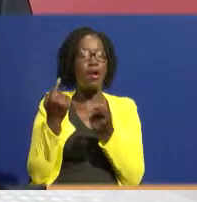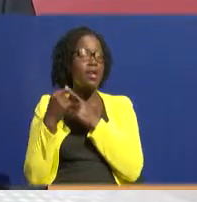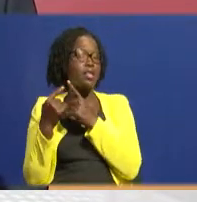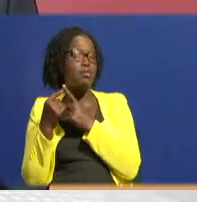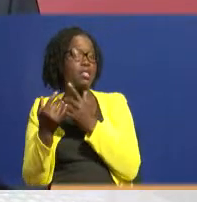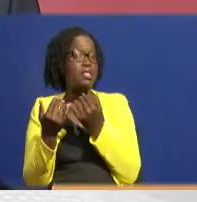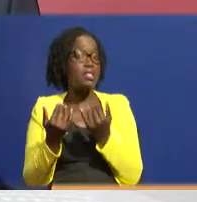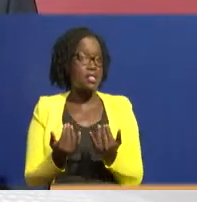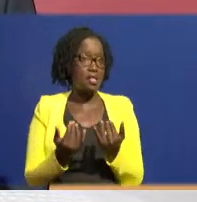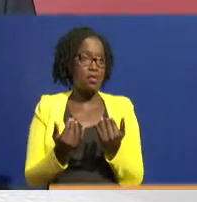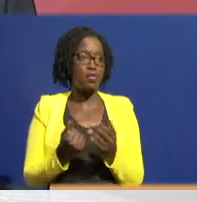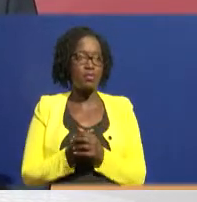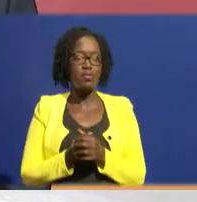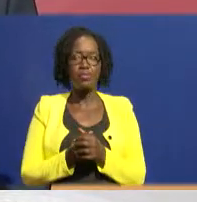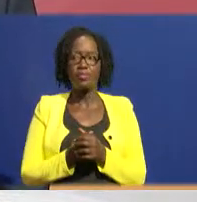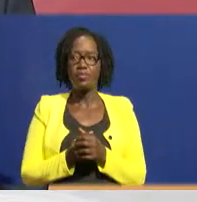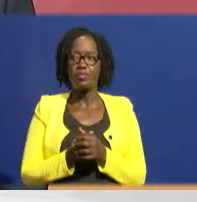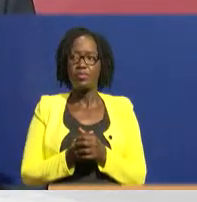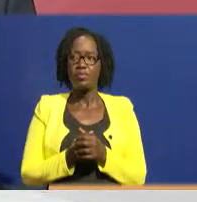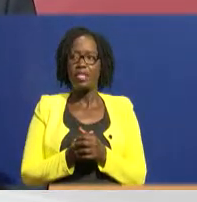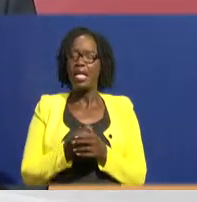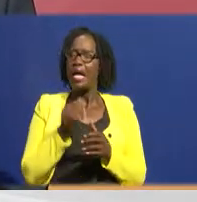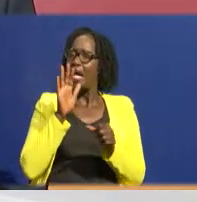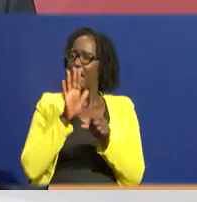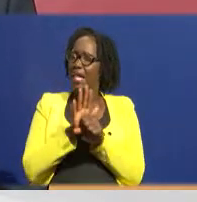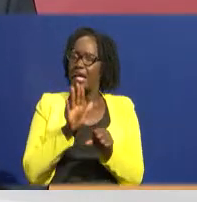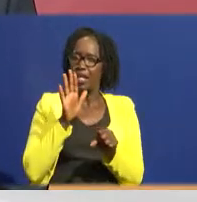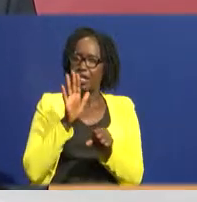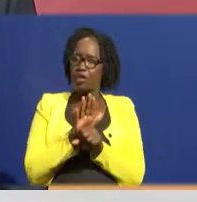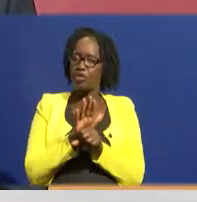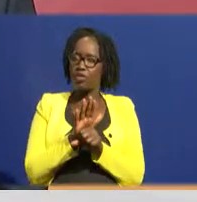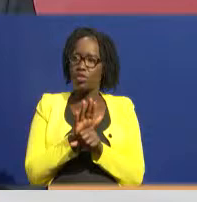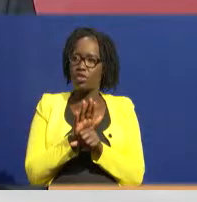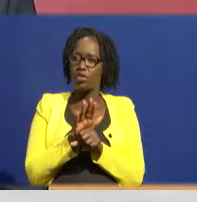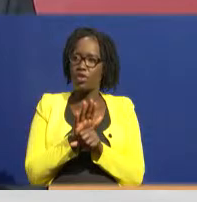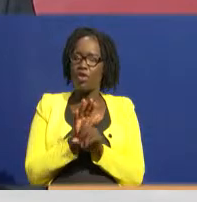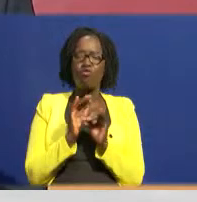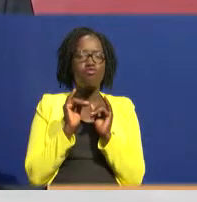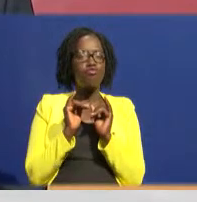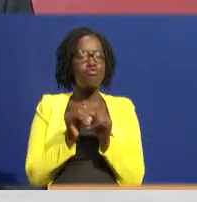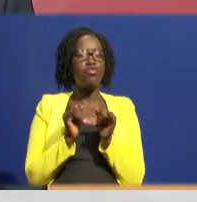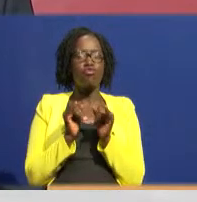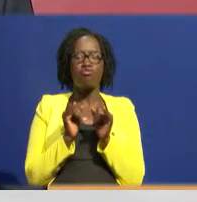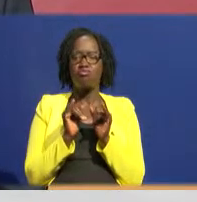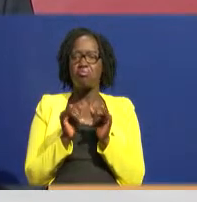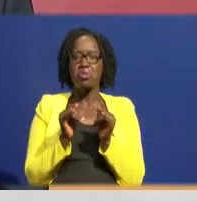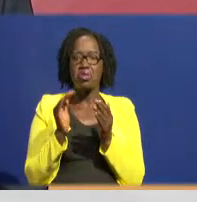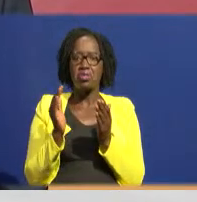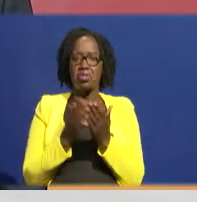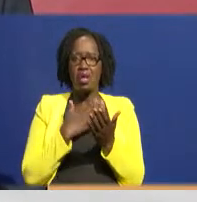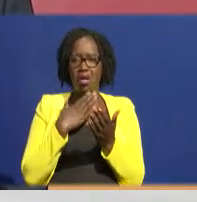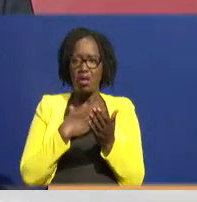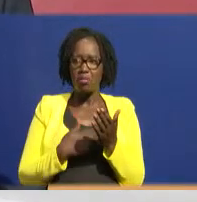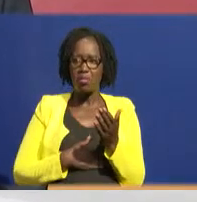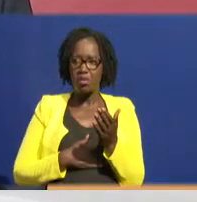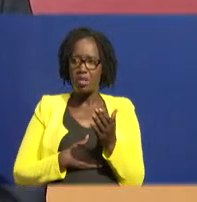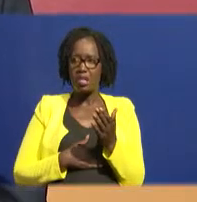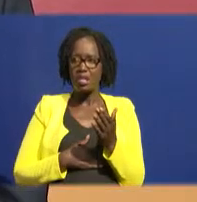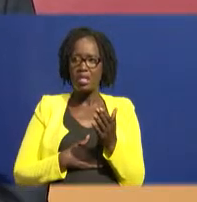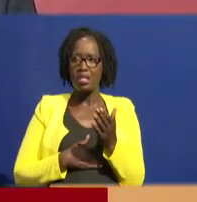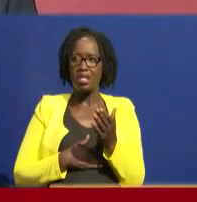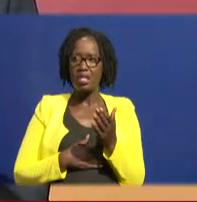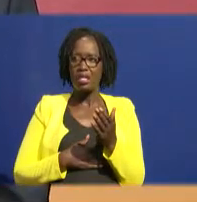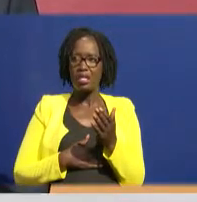now. In instance, we have seen a lot of news coming up, like somebody, a lady was being